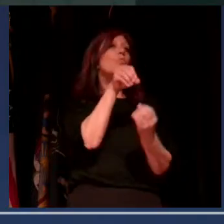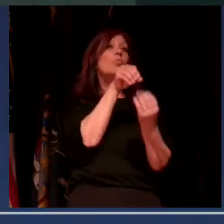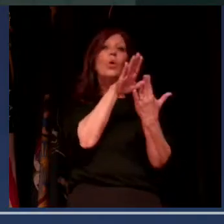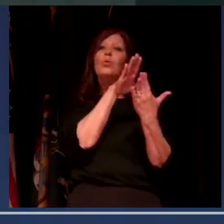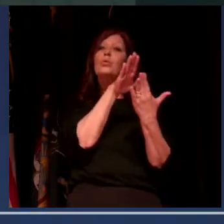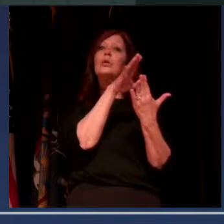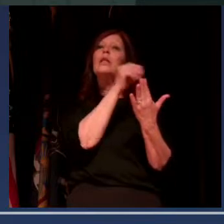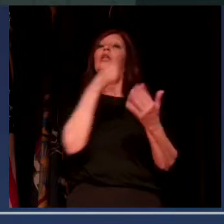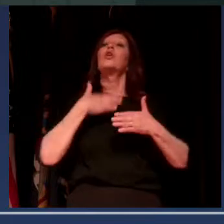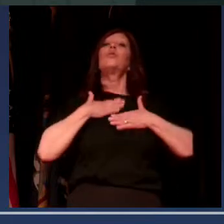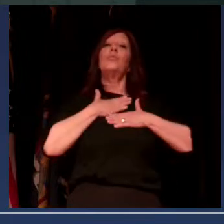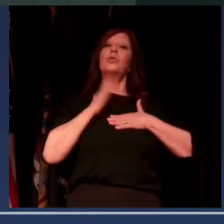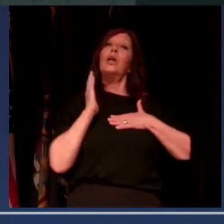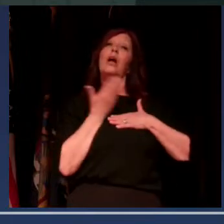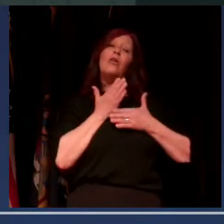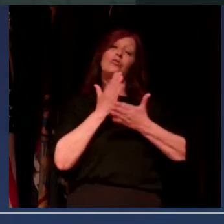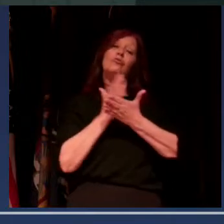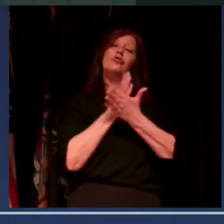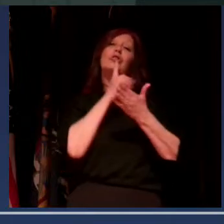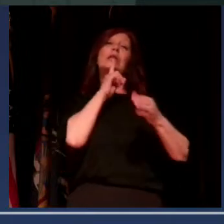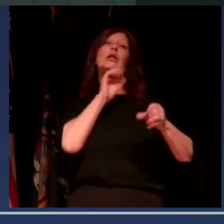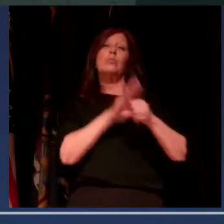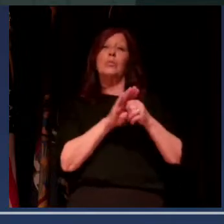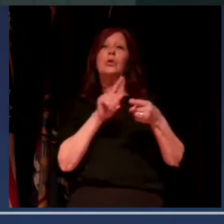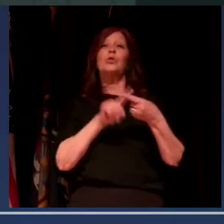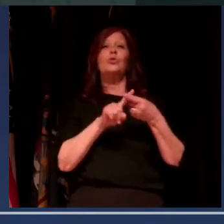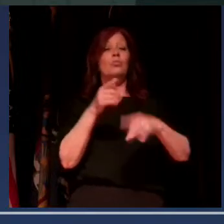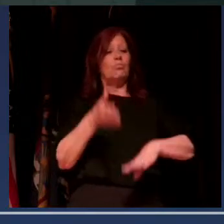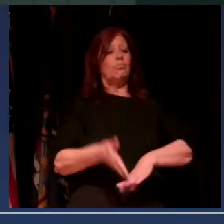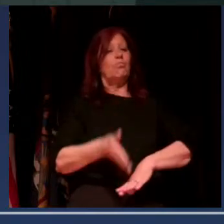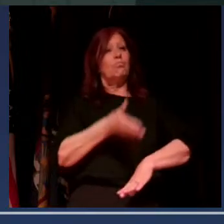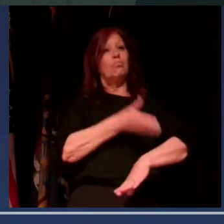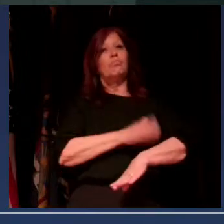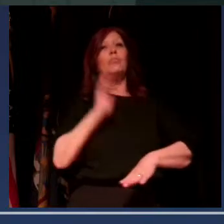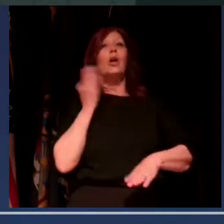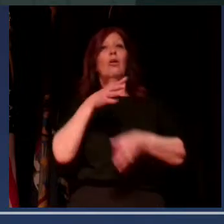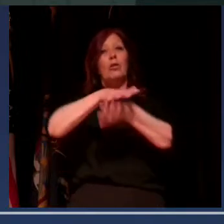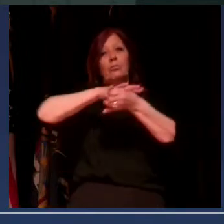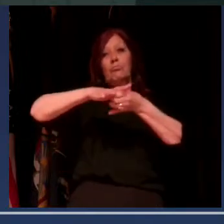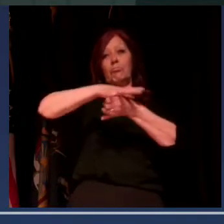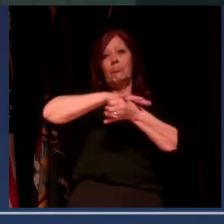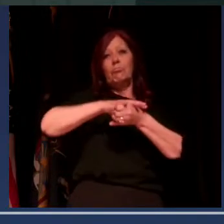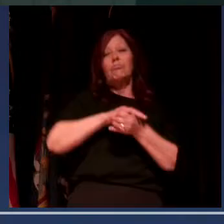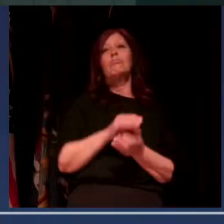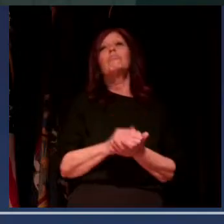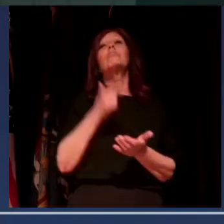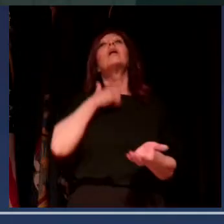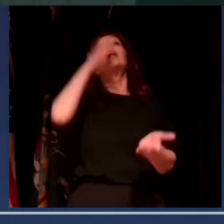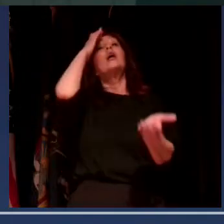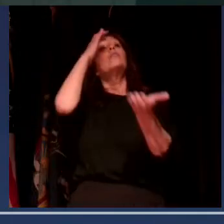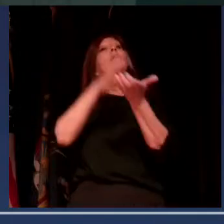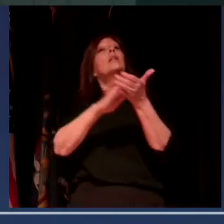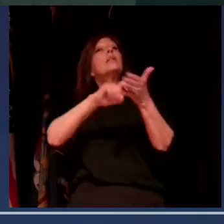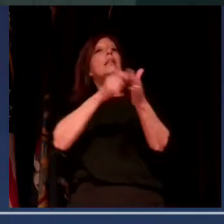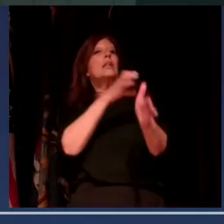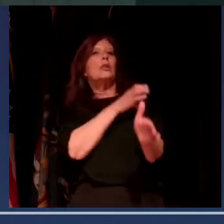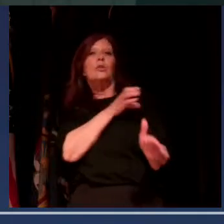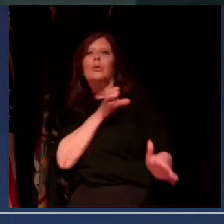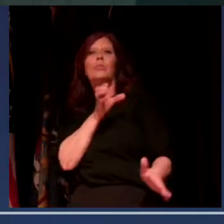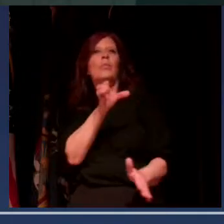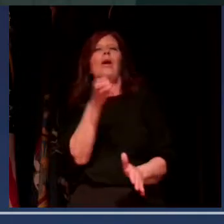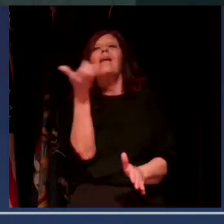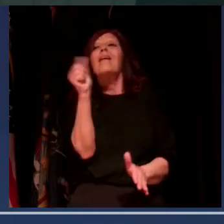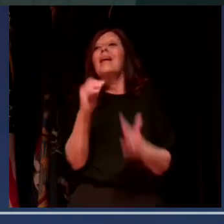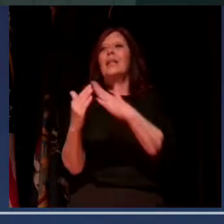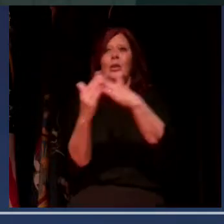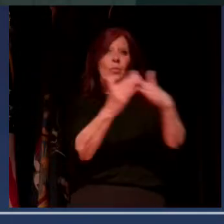and appreciate our shared commitment to the advancement of our region. I believe the key to empowering any